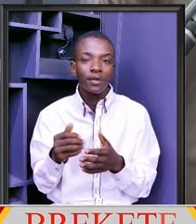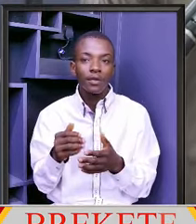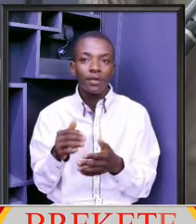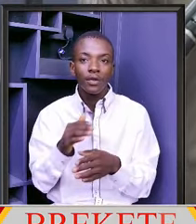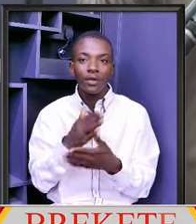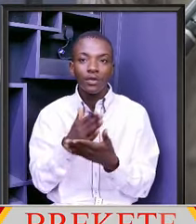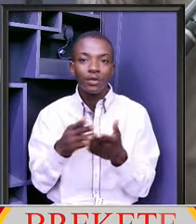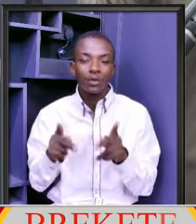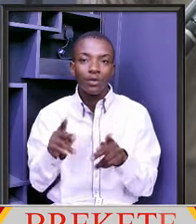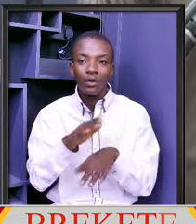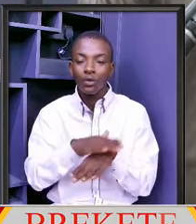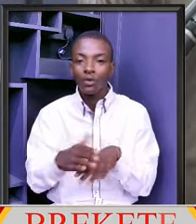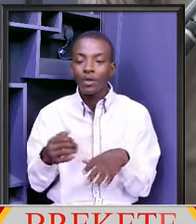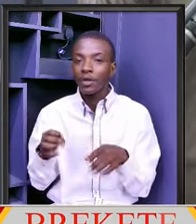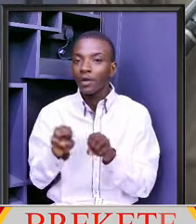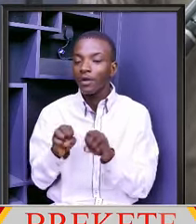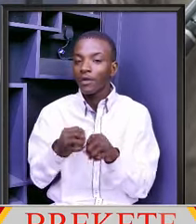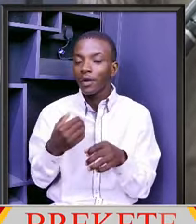father.